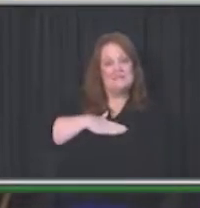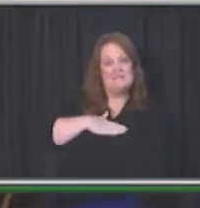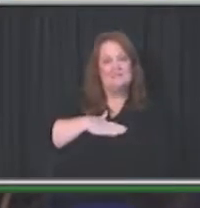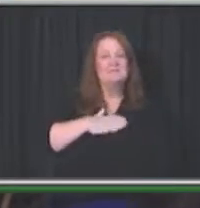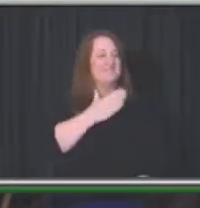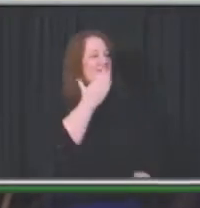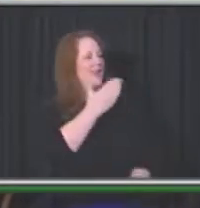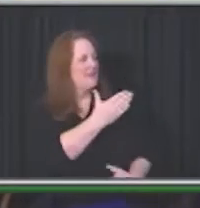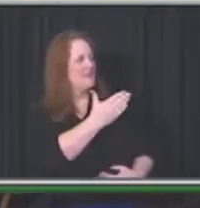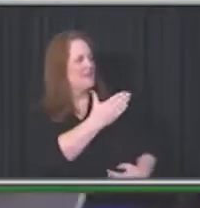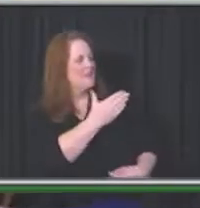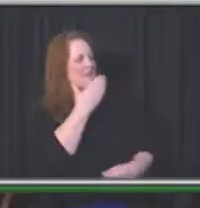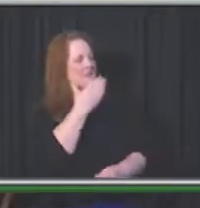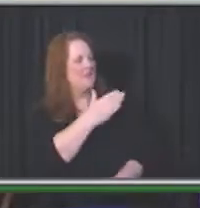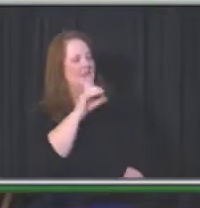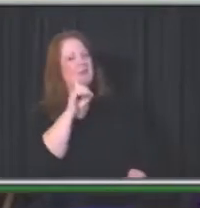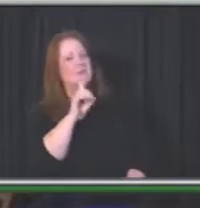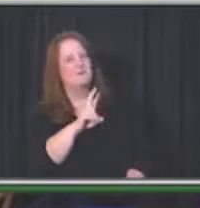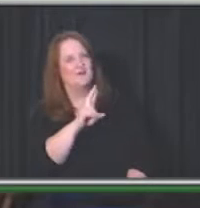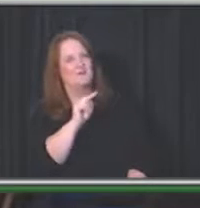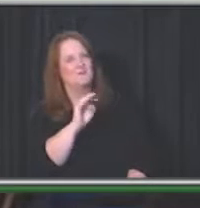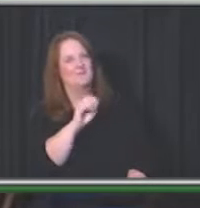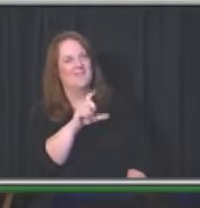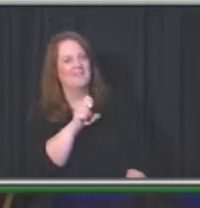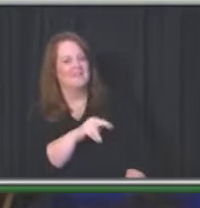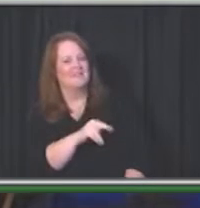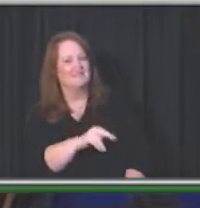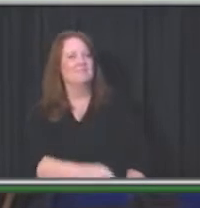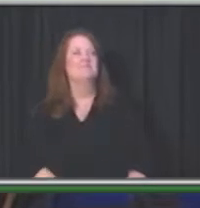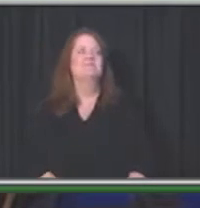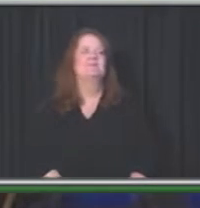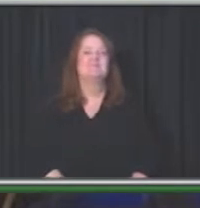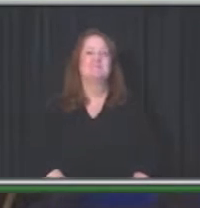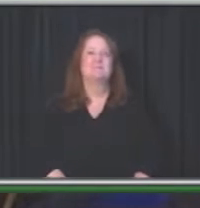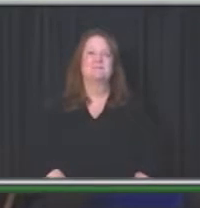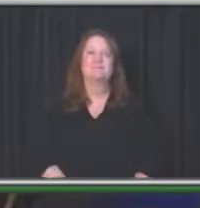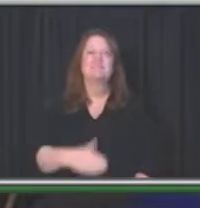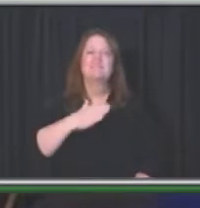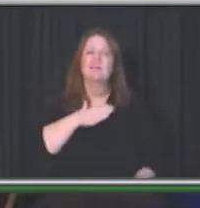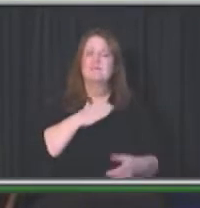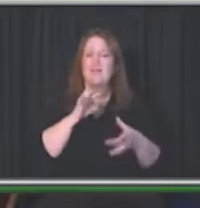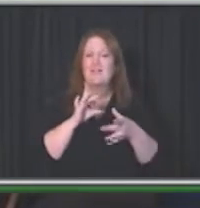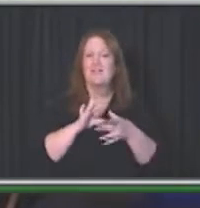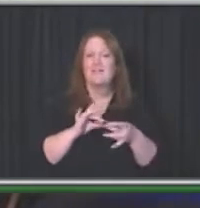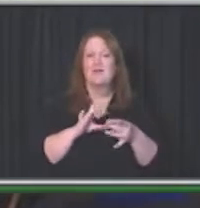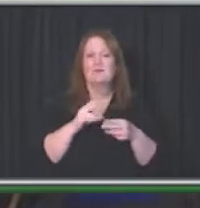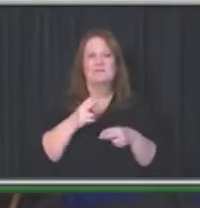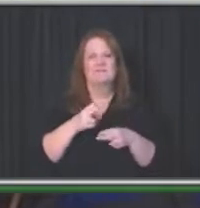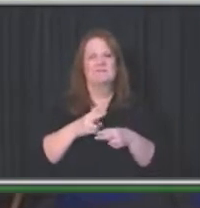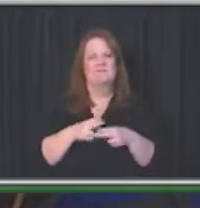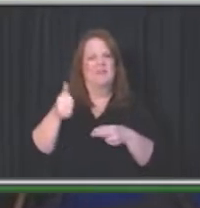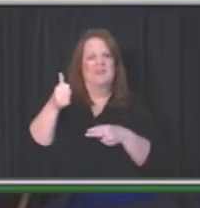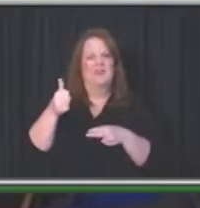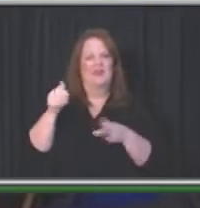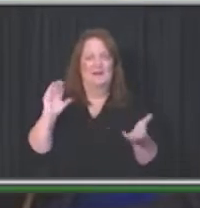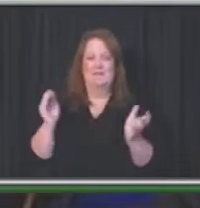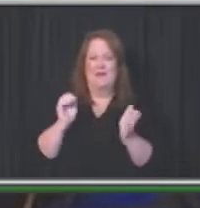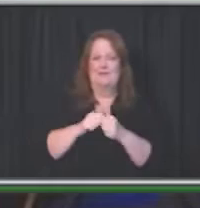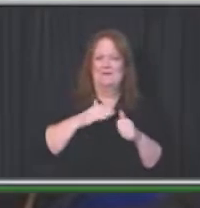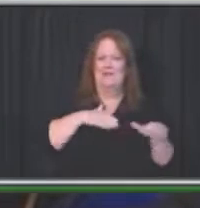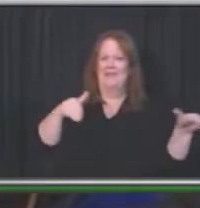Thank you. Thank you, Dr. Nelson. My comments are probably going to be shorter than my introduction,